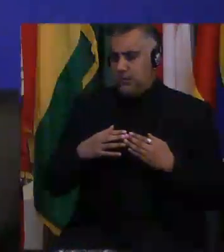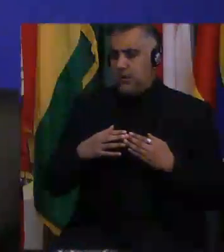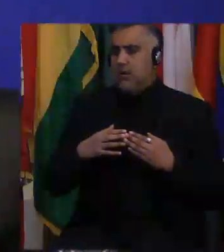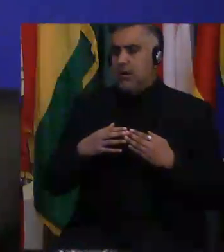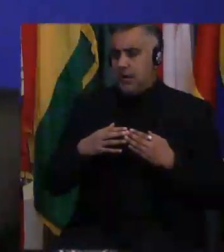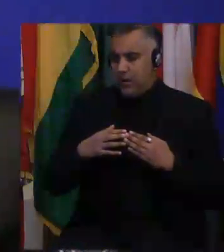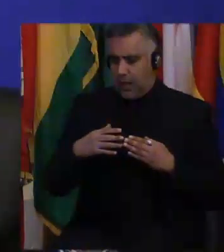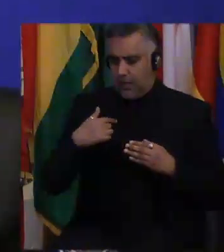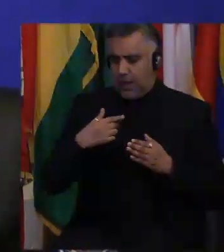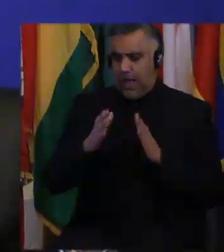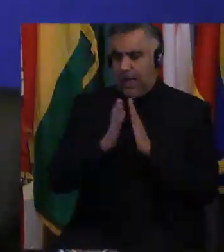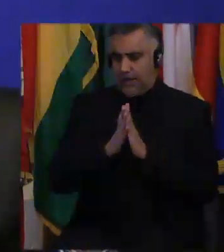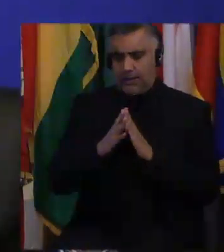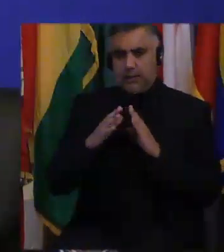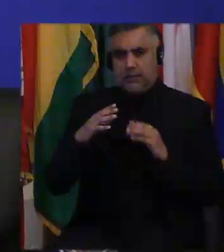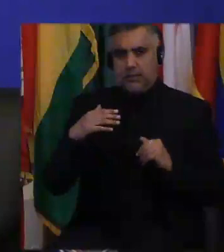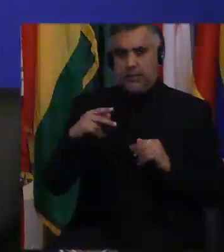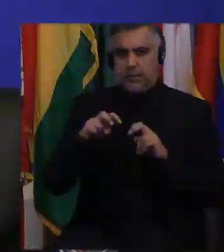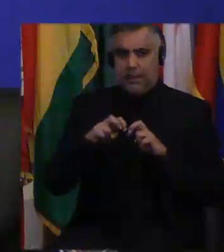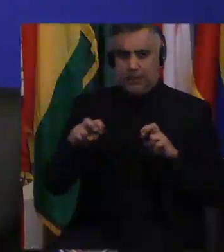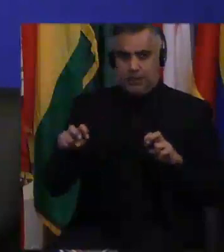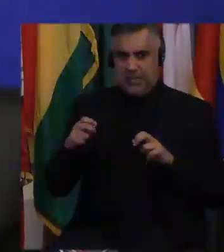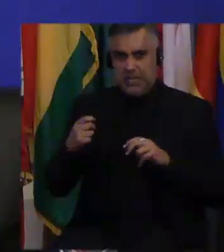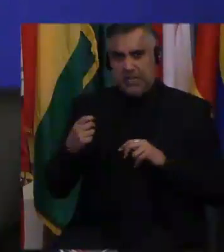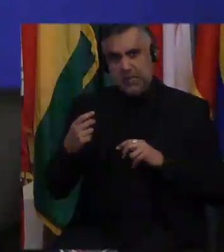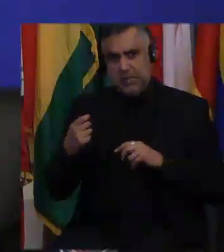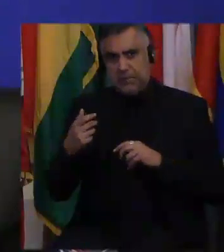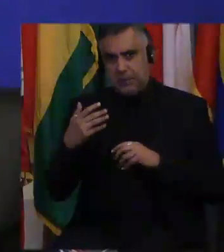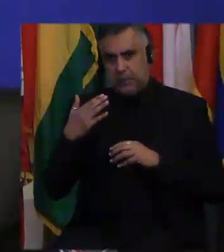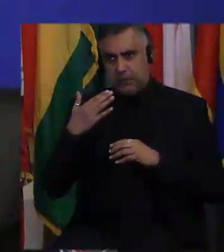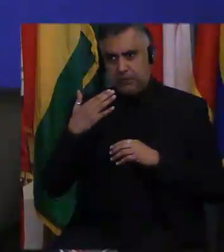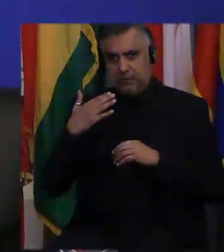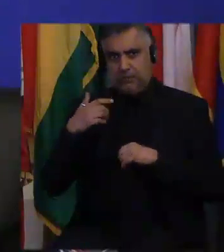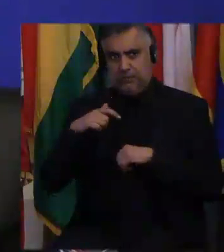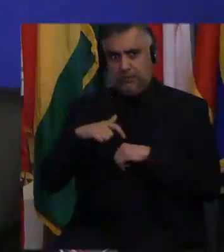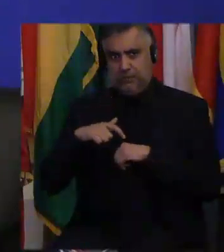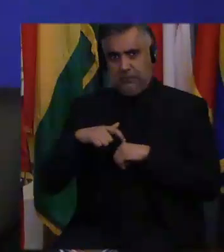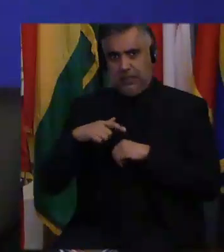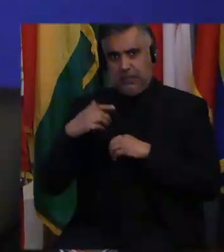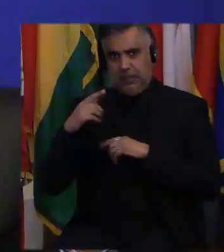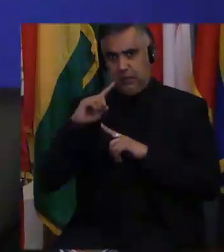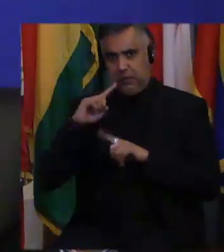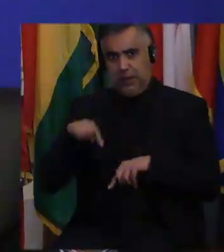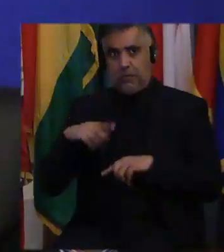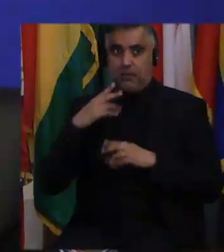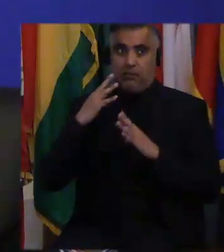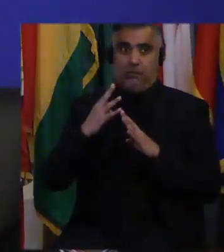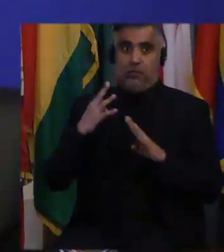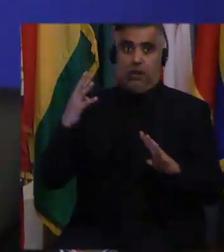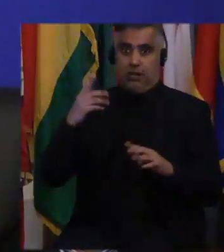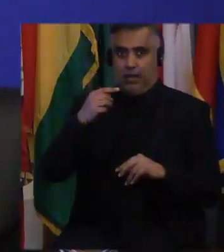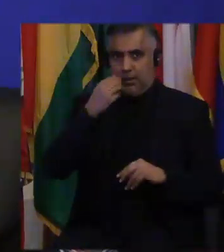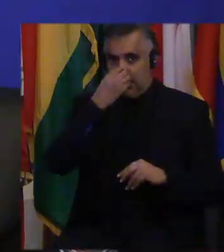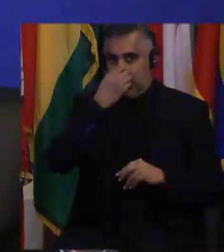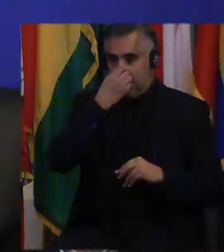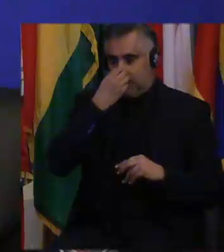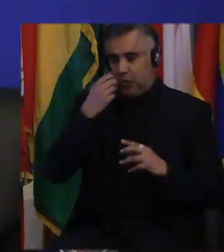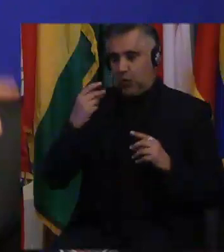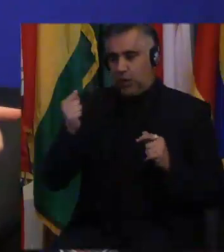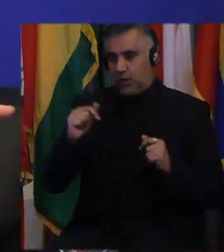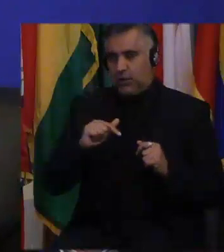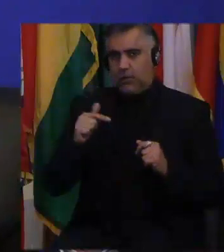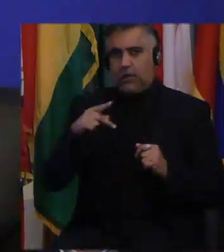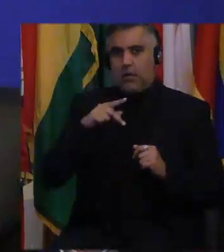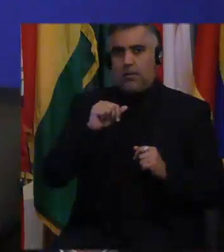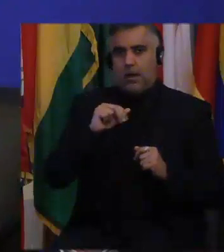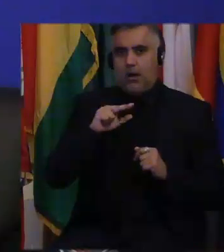And I'm going to ask our panelists to be a little bit disciplined in their responses because we have quite a long line and I'd like to make sure that everyone is heard from. So quickly, I'm going to turn